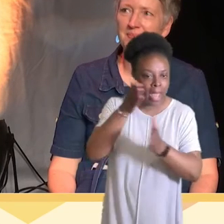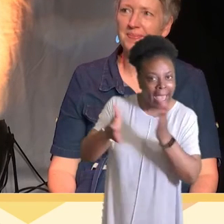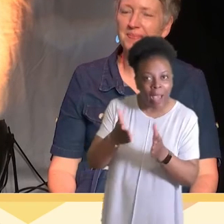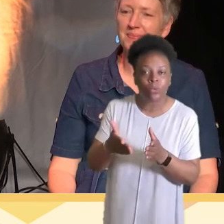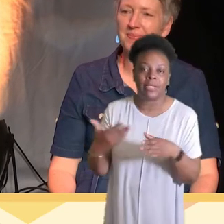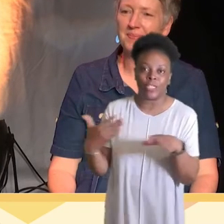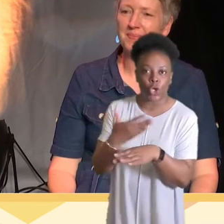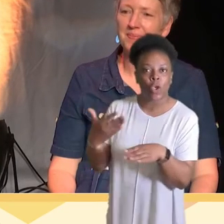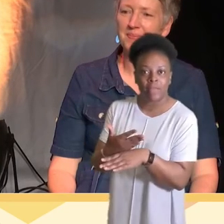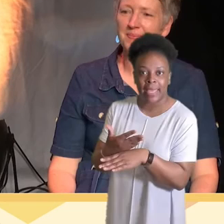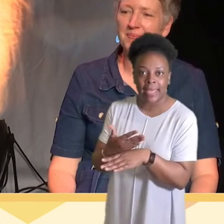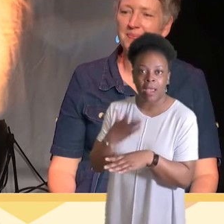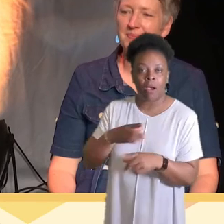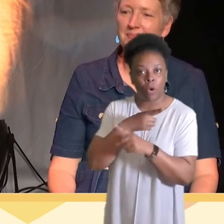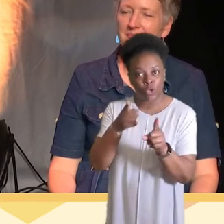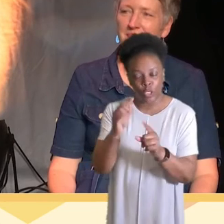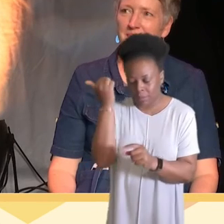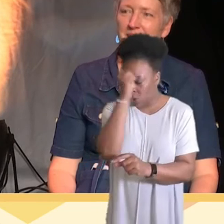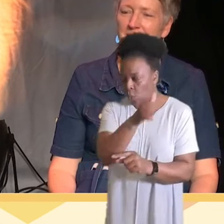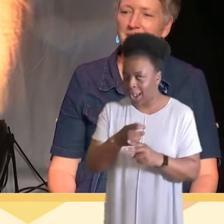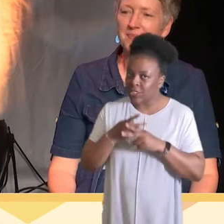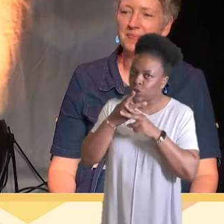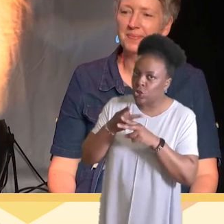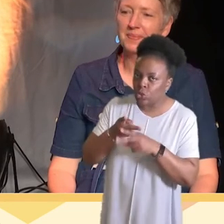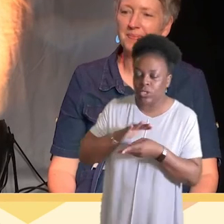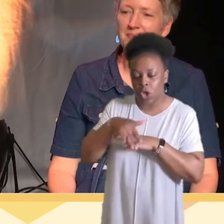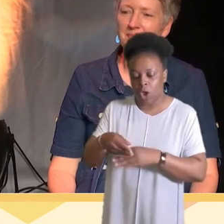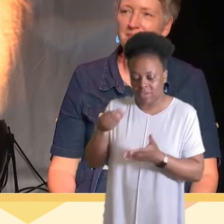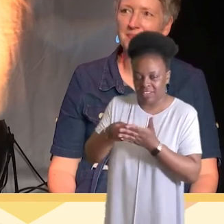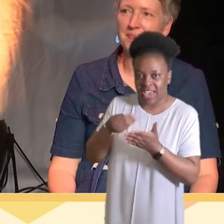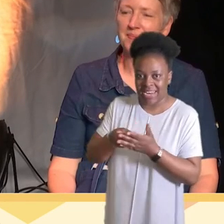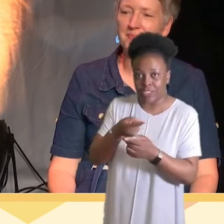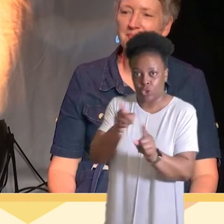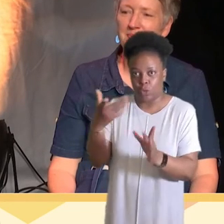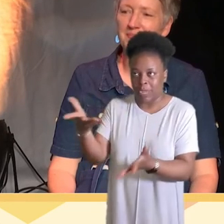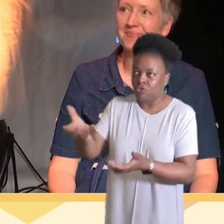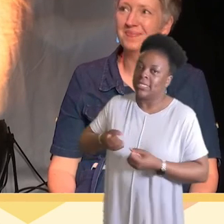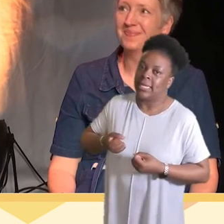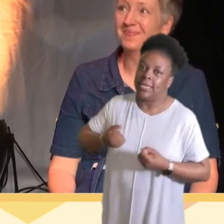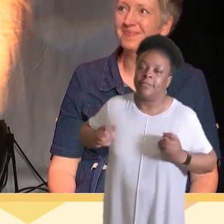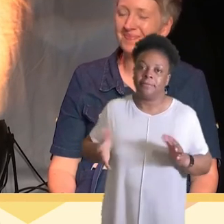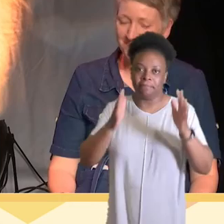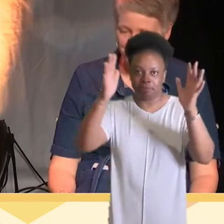may you be wise stewards of the financial resources you have been given.